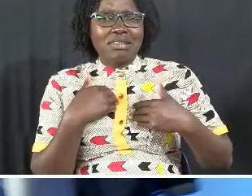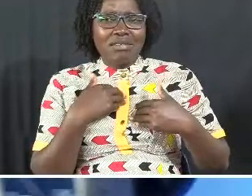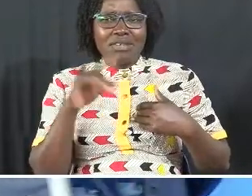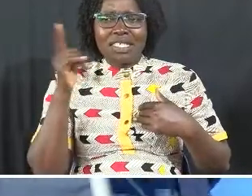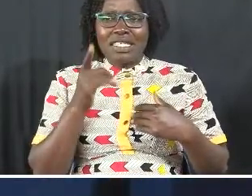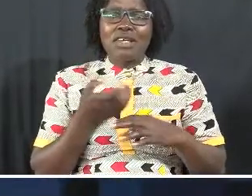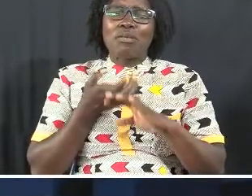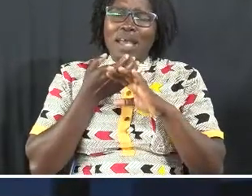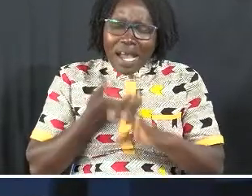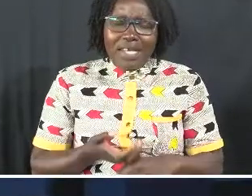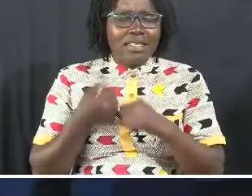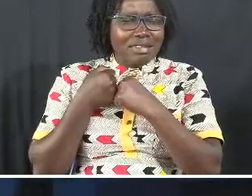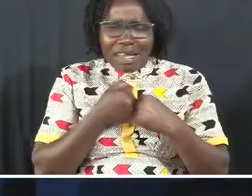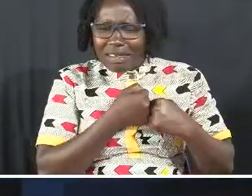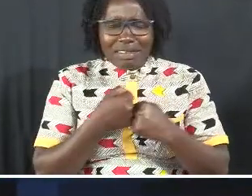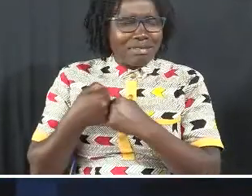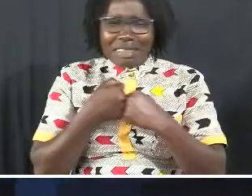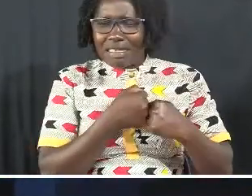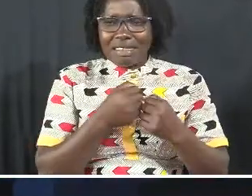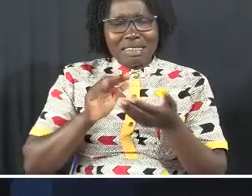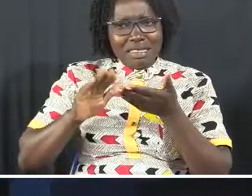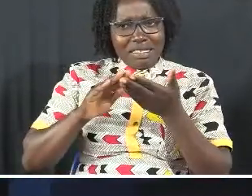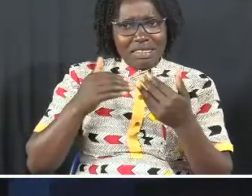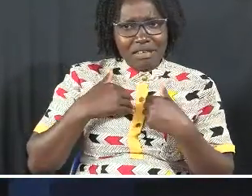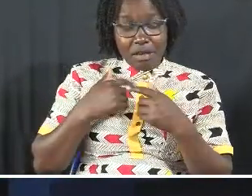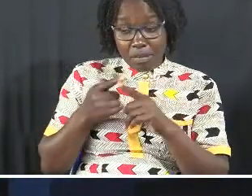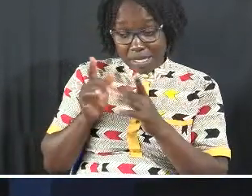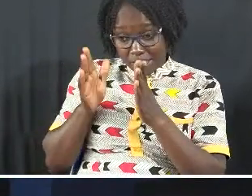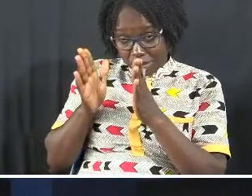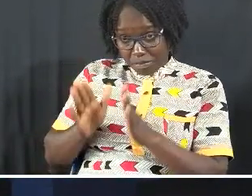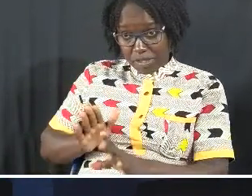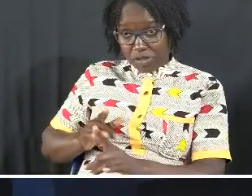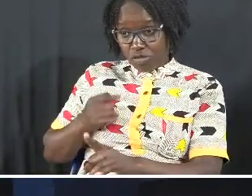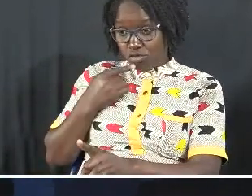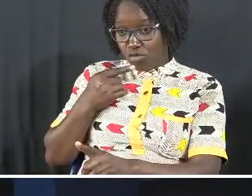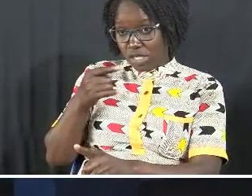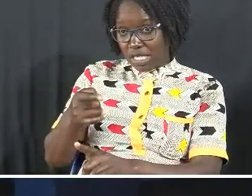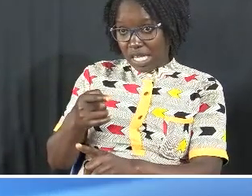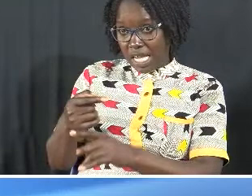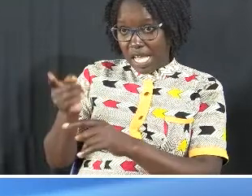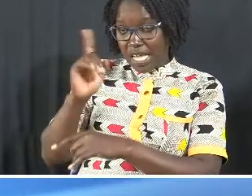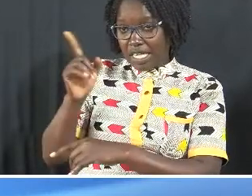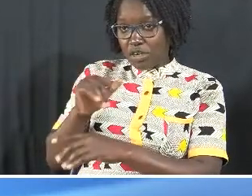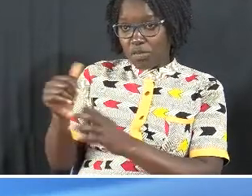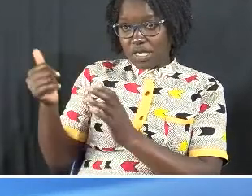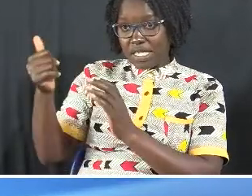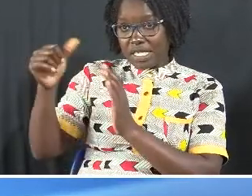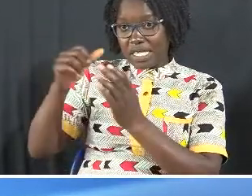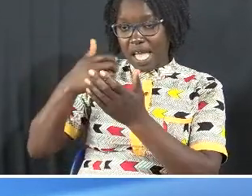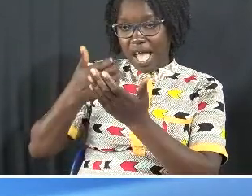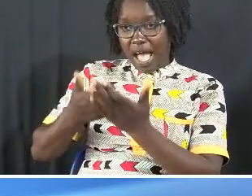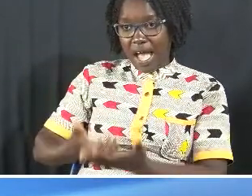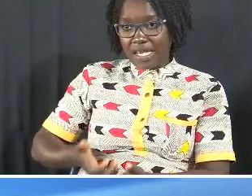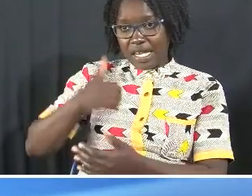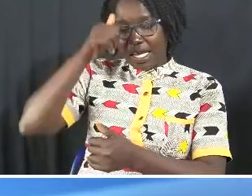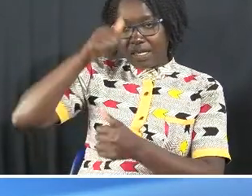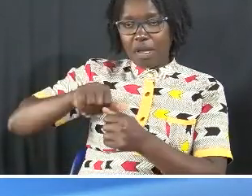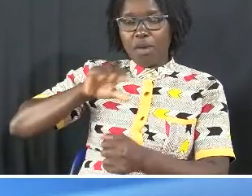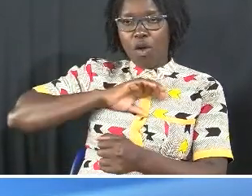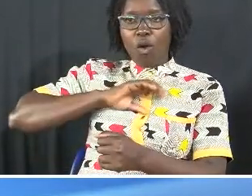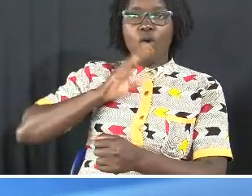Nairobi is terrible, it's terrible. But this person you are saying, Nairobi is terrible. Like I remember my own